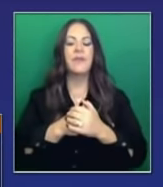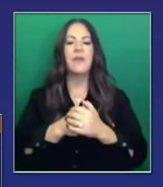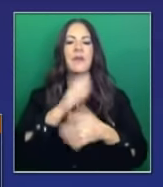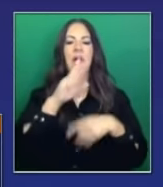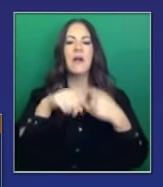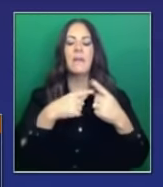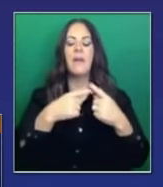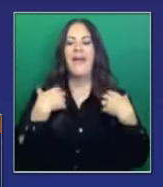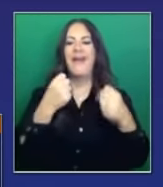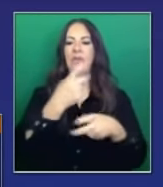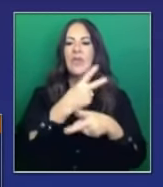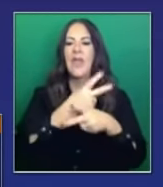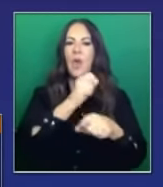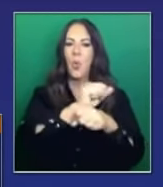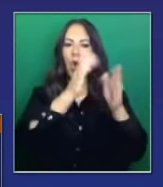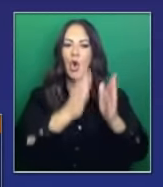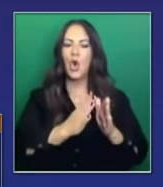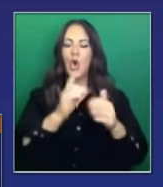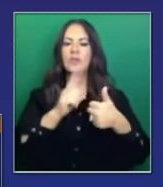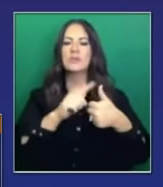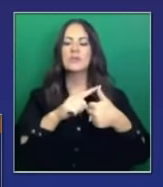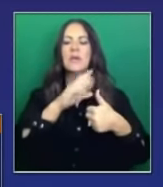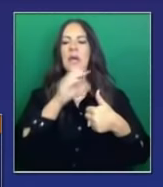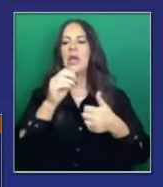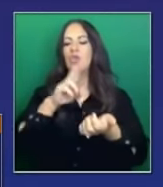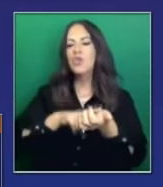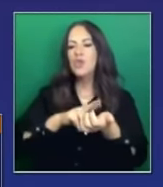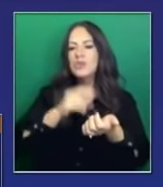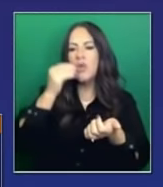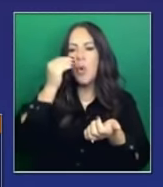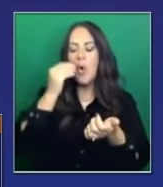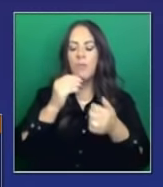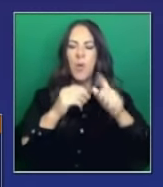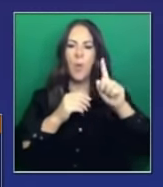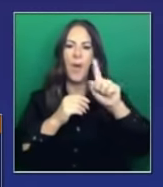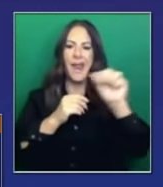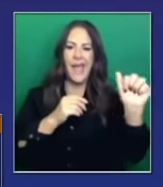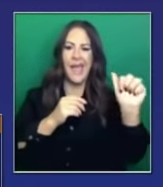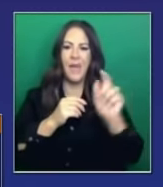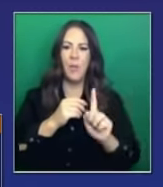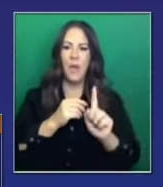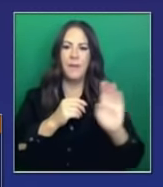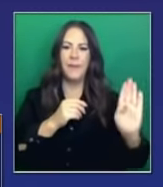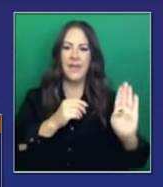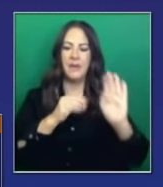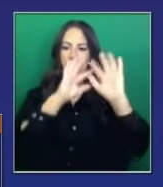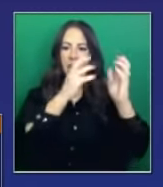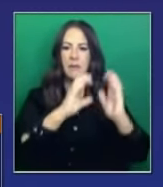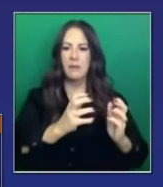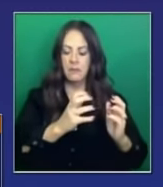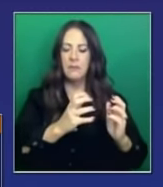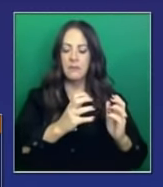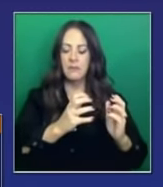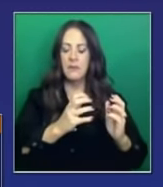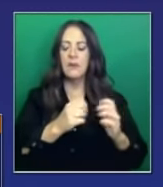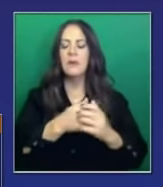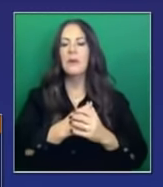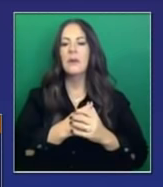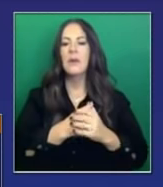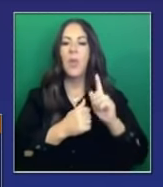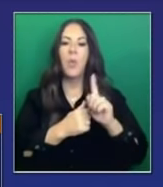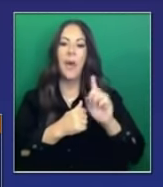in congregate facilities, skilled nursing facilities, our seniors in those environments. The 1B phase includes